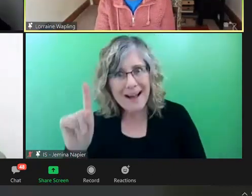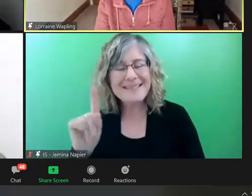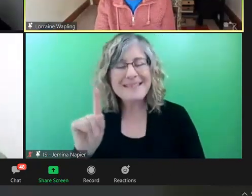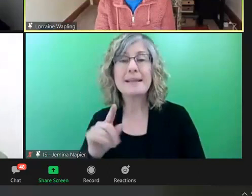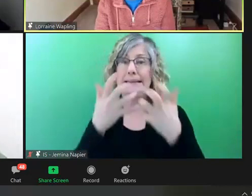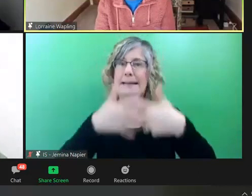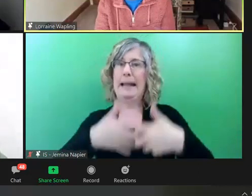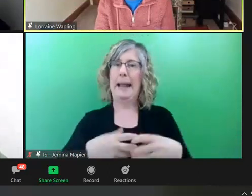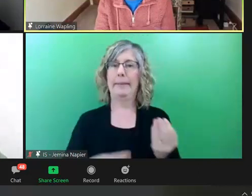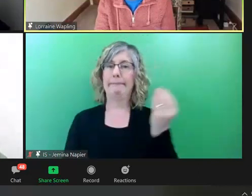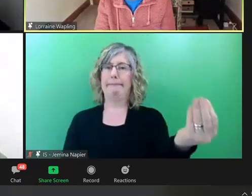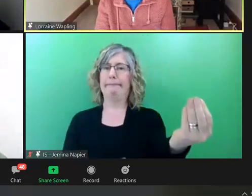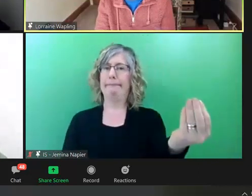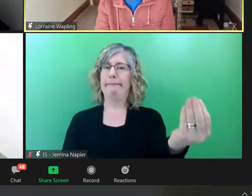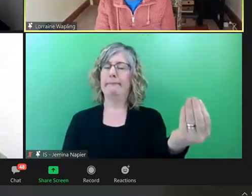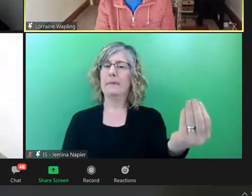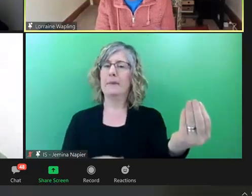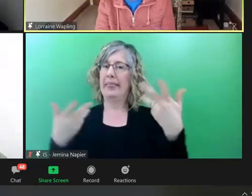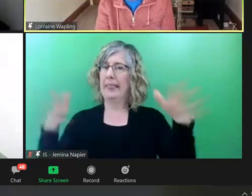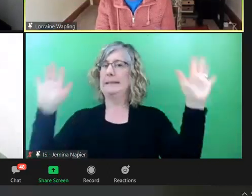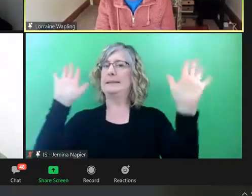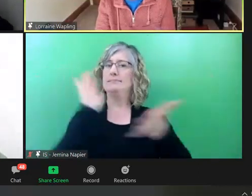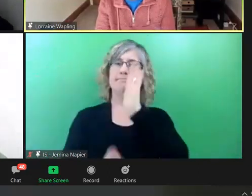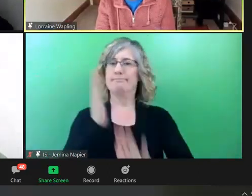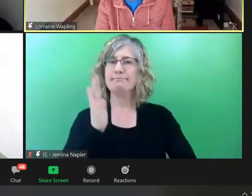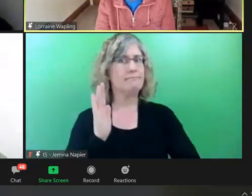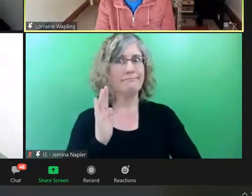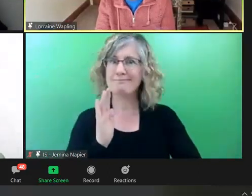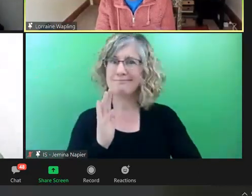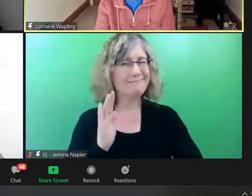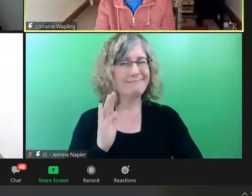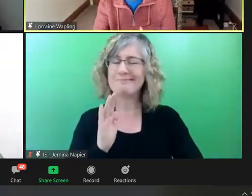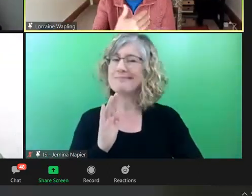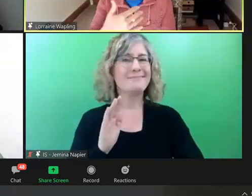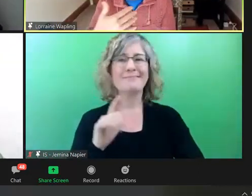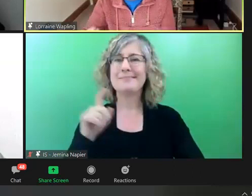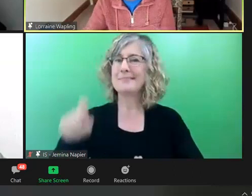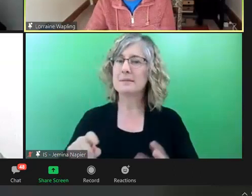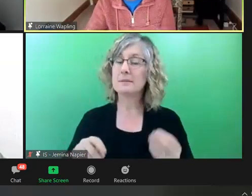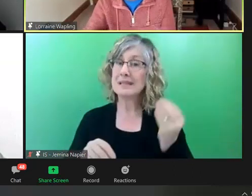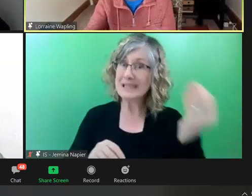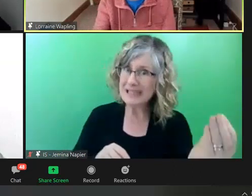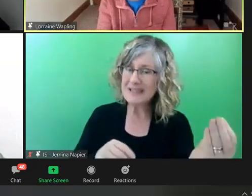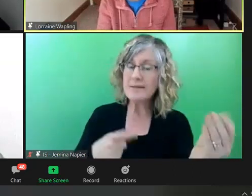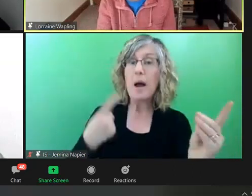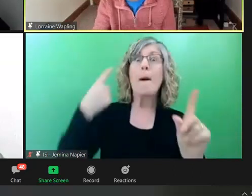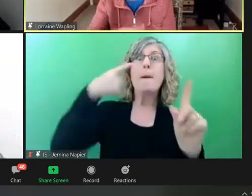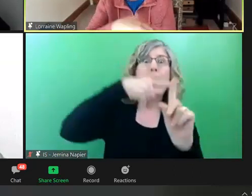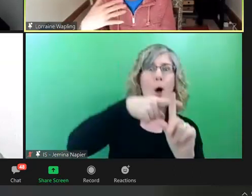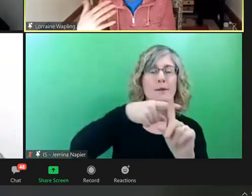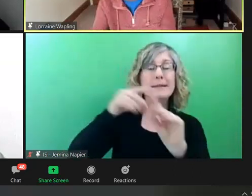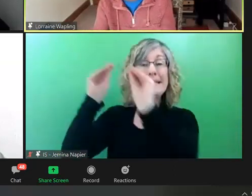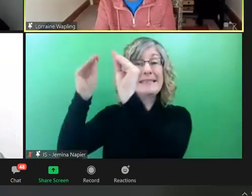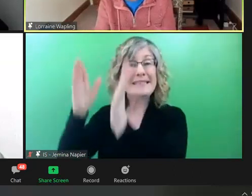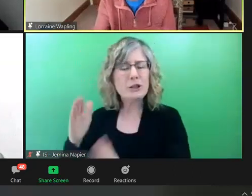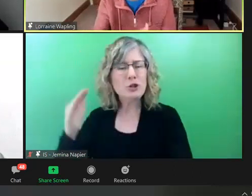problem, but it can become part of a solution if it's used in a way which is, you know, teachers understand, the kids understand, they